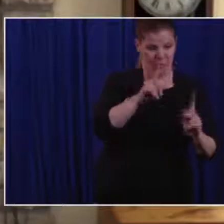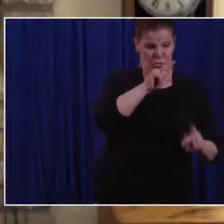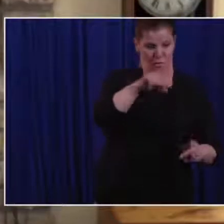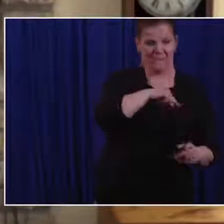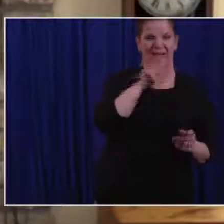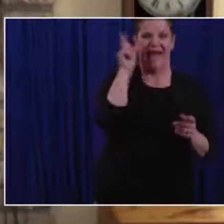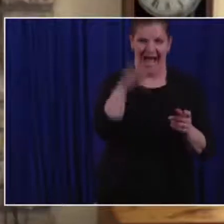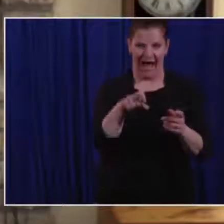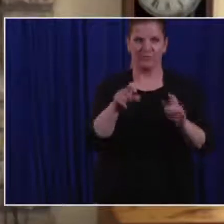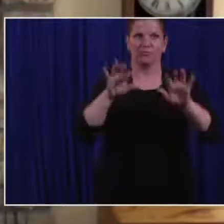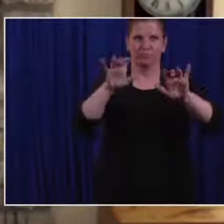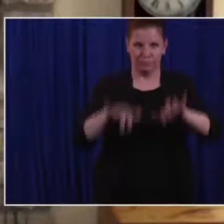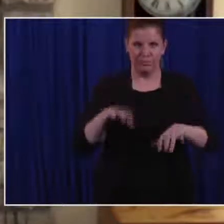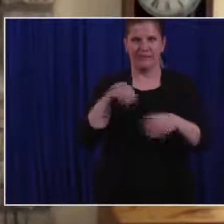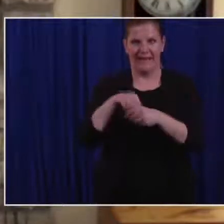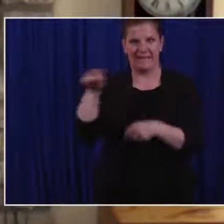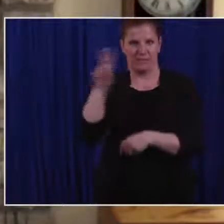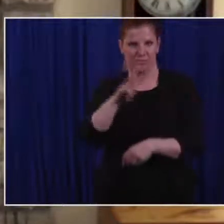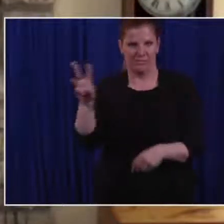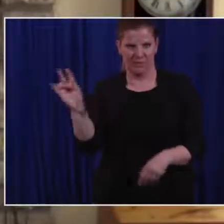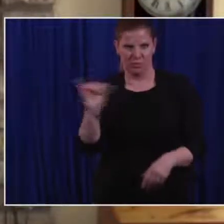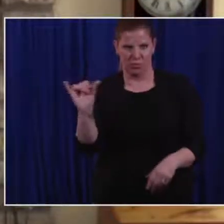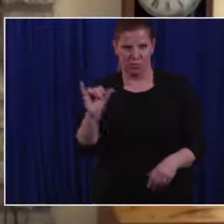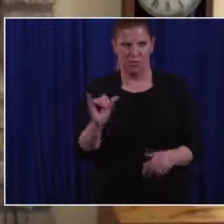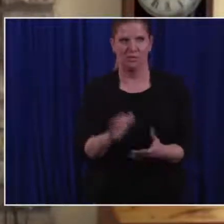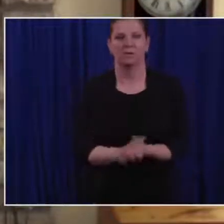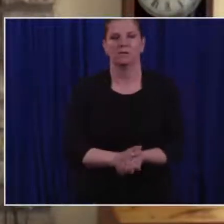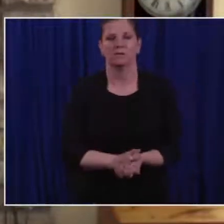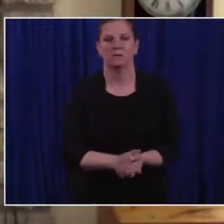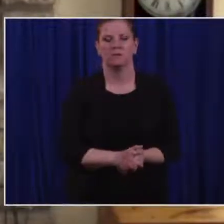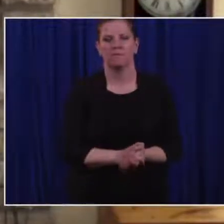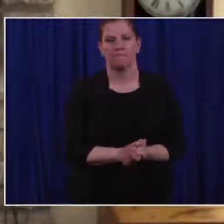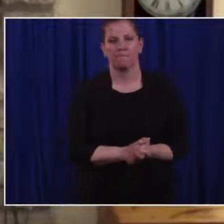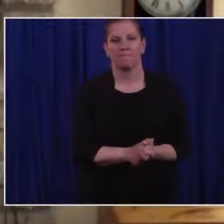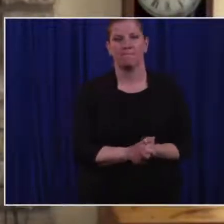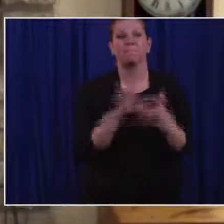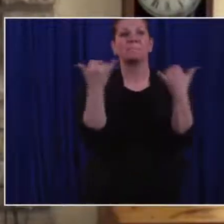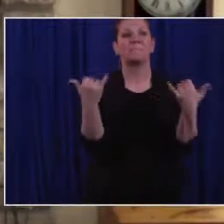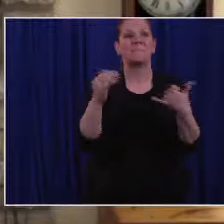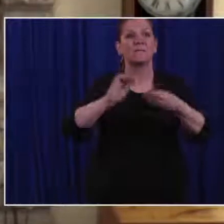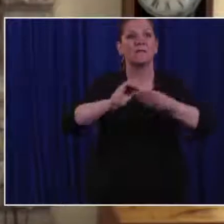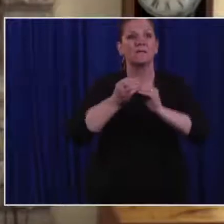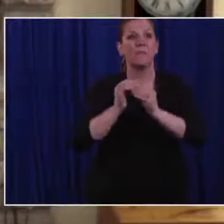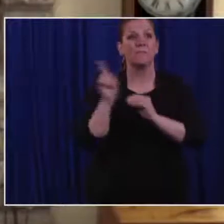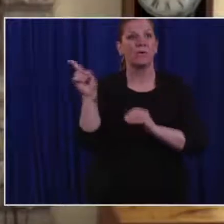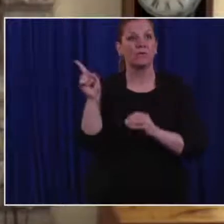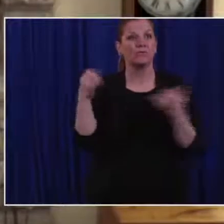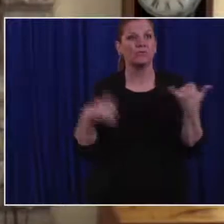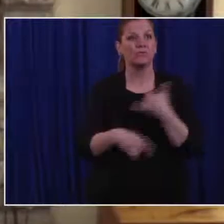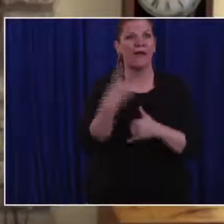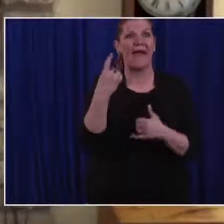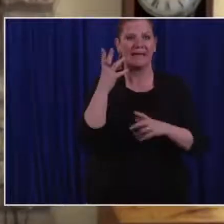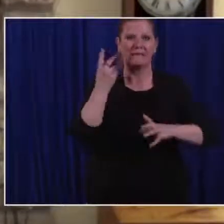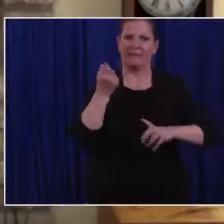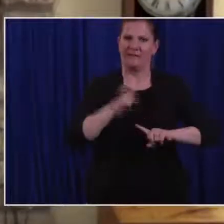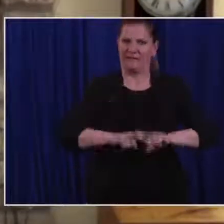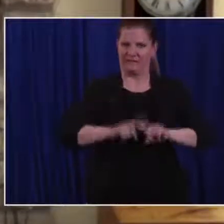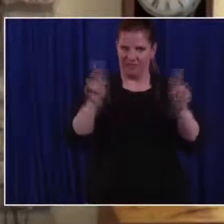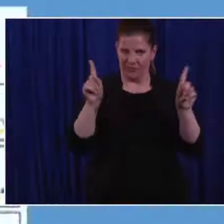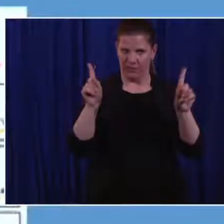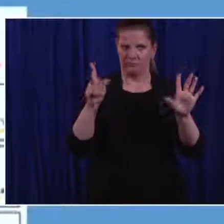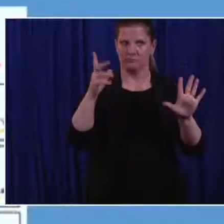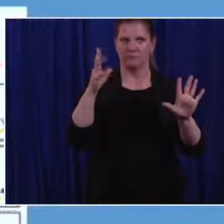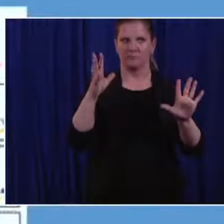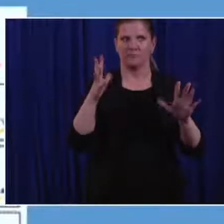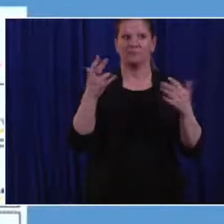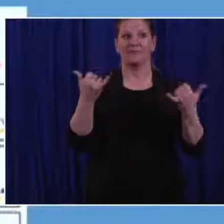First, you'll notice our death numbers look certainly different. That's because of a death data reporting change that we announced last week. We're now reporting